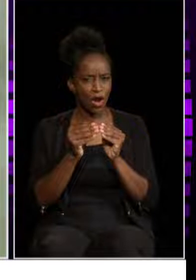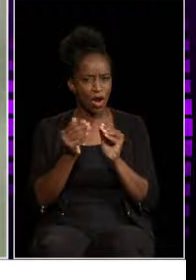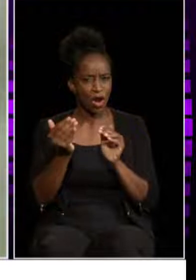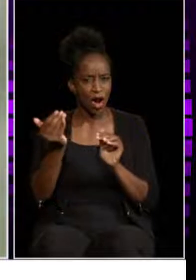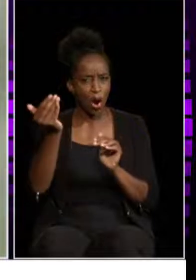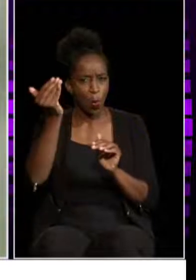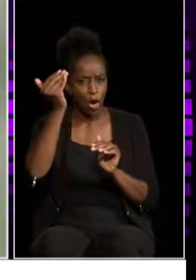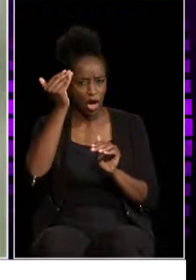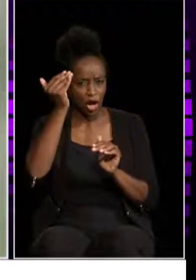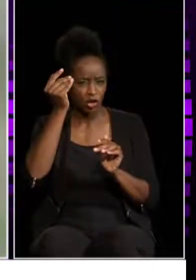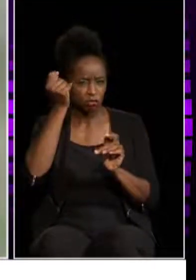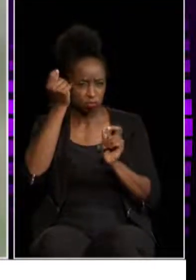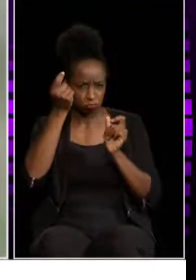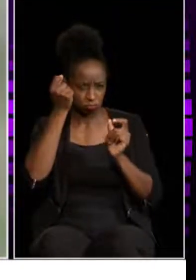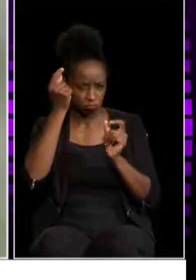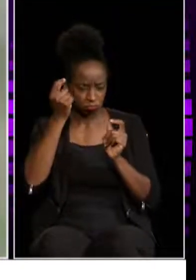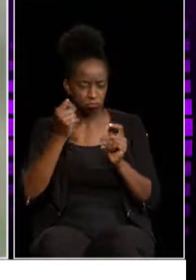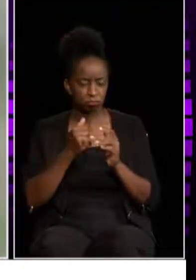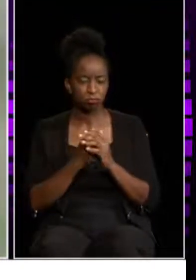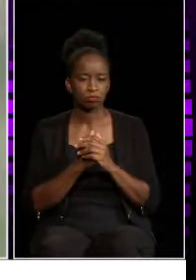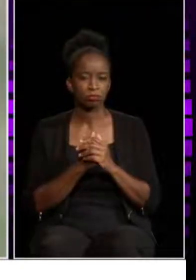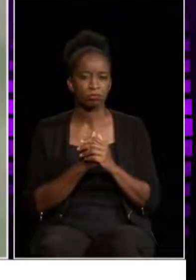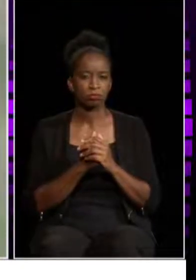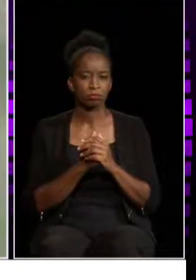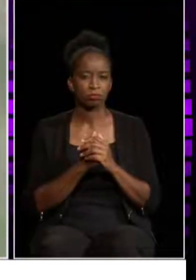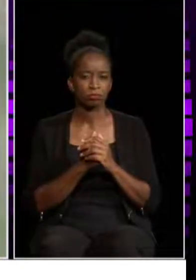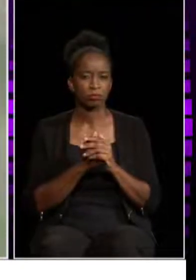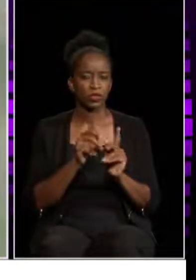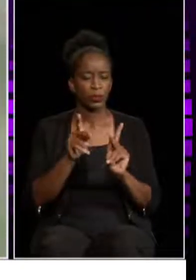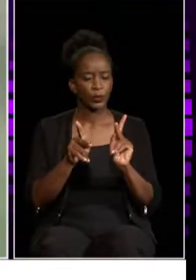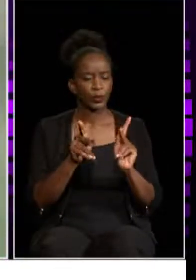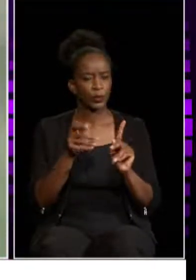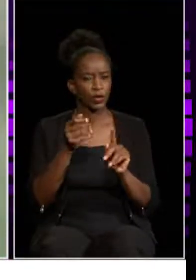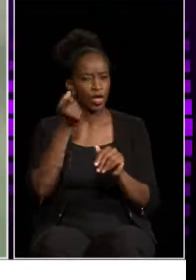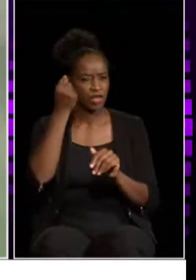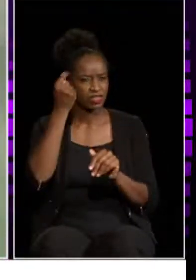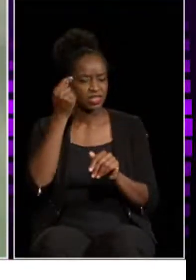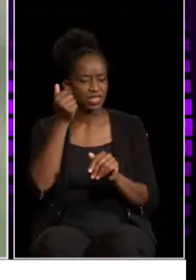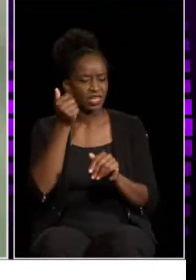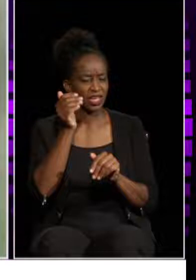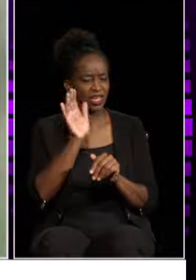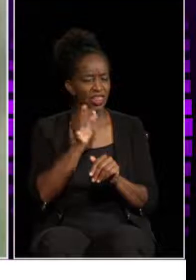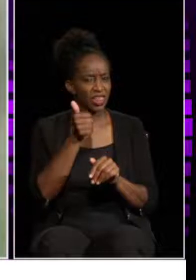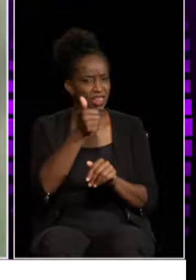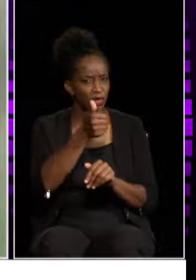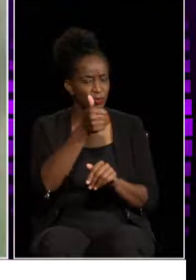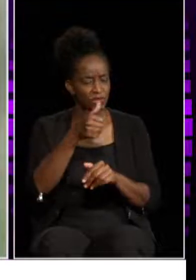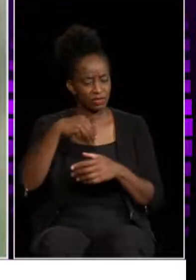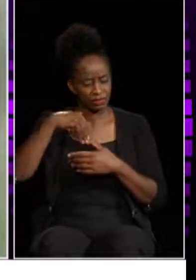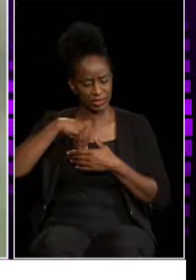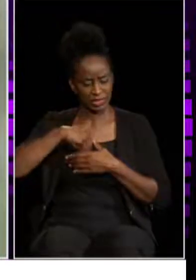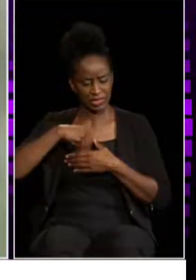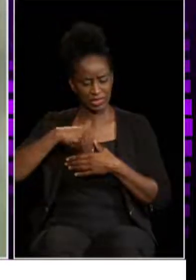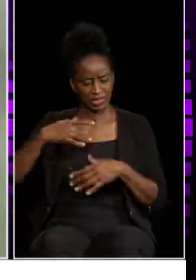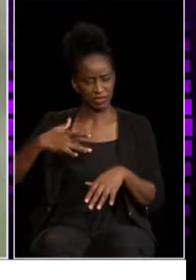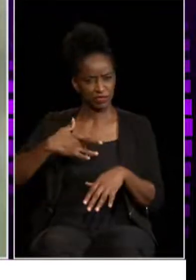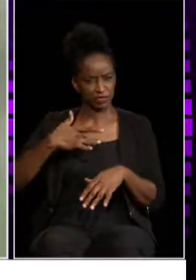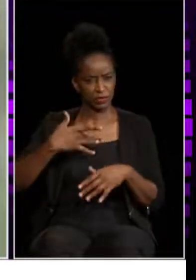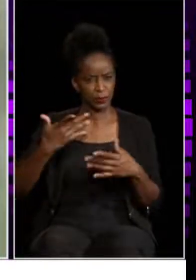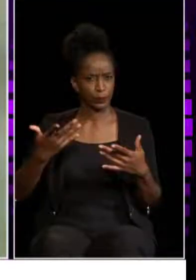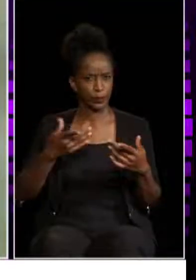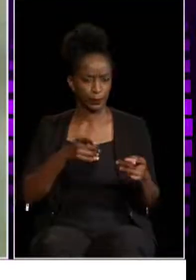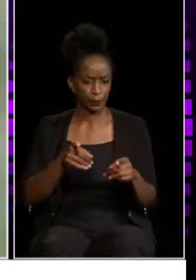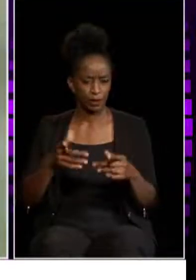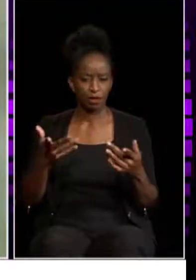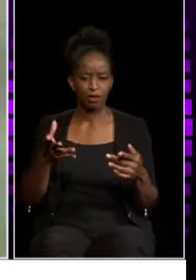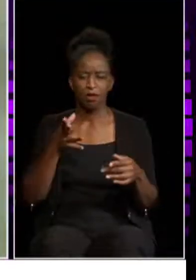there's something going on with them that would indicate the intent to self-harm. And from